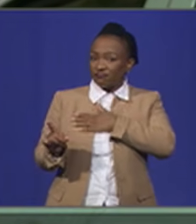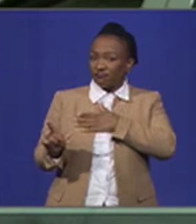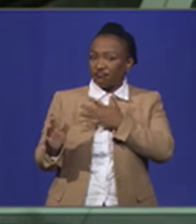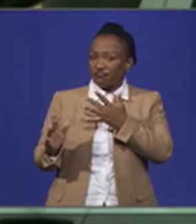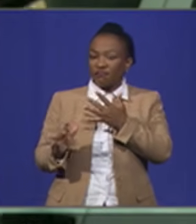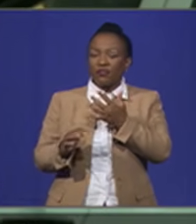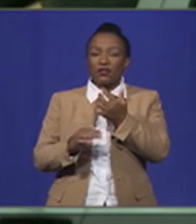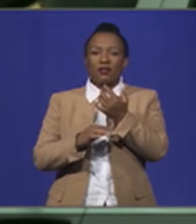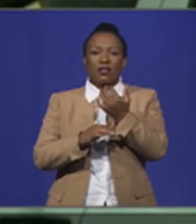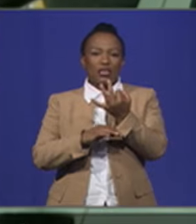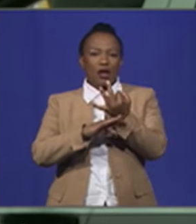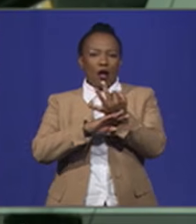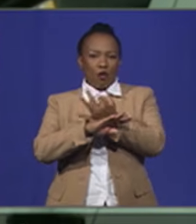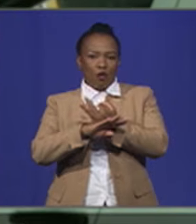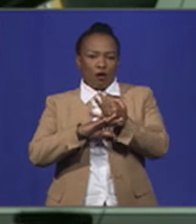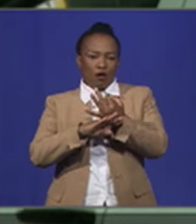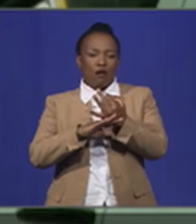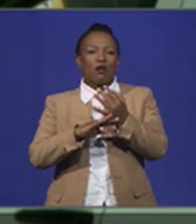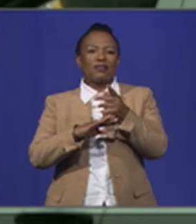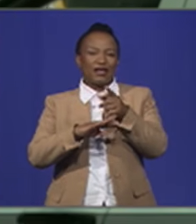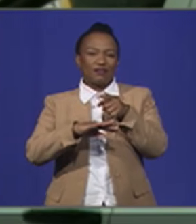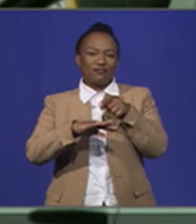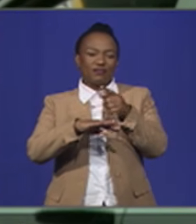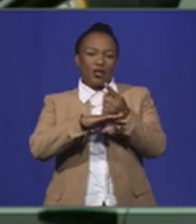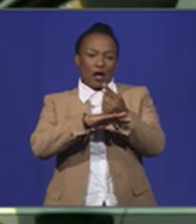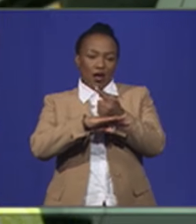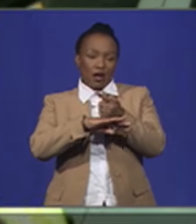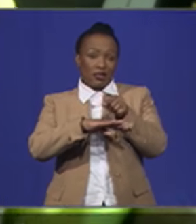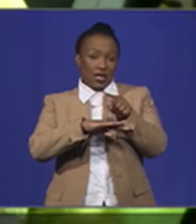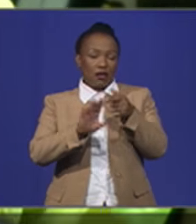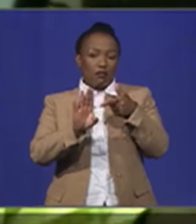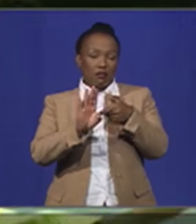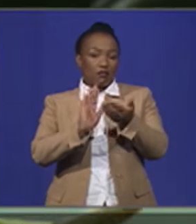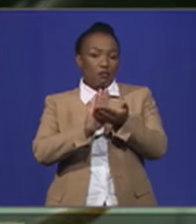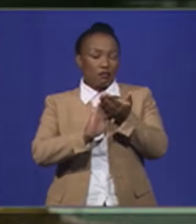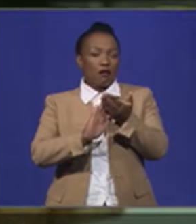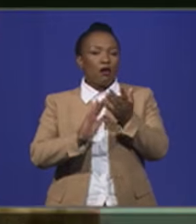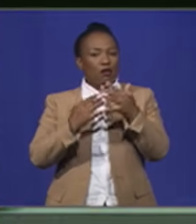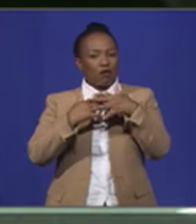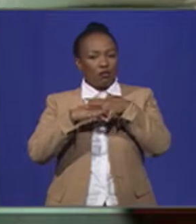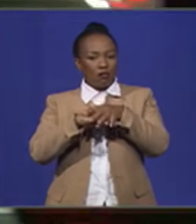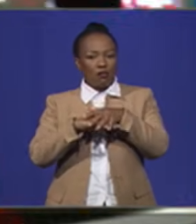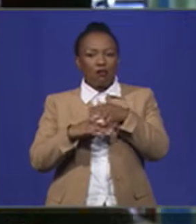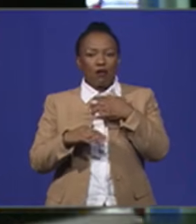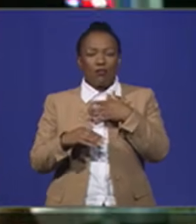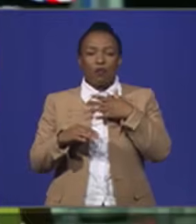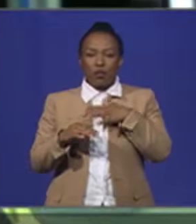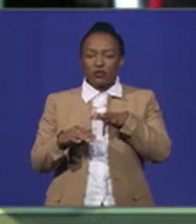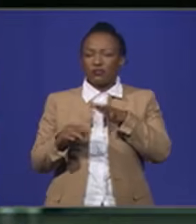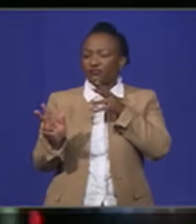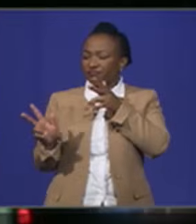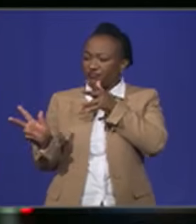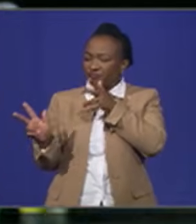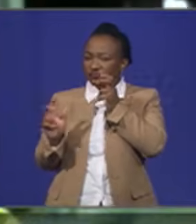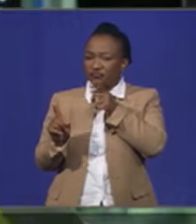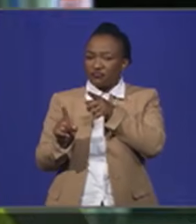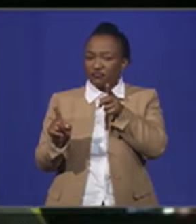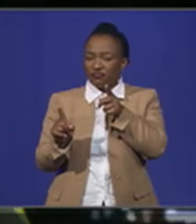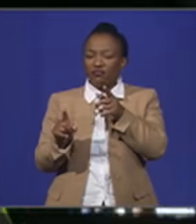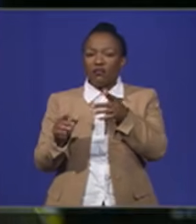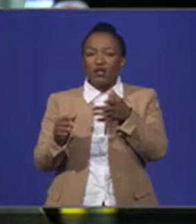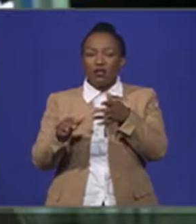diura di le 3 fela gore ka bona tlhatlhogo eno e tsa karolo. Ke tlo go suta go ka utlwa gore bangwe ba ileng gore ba santse ba tlile jalo mo di-stationeng